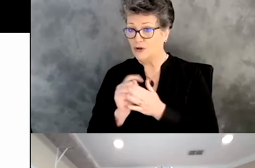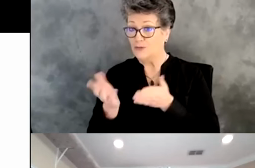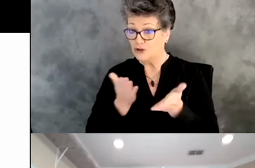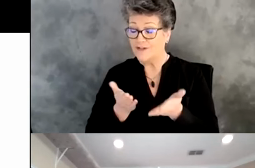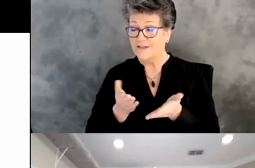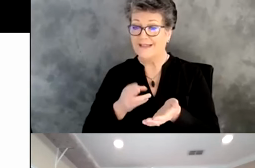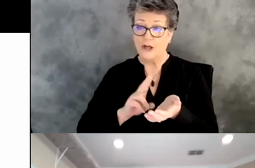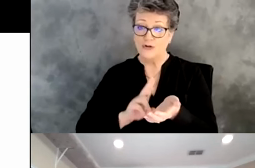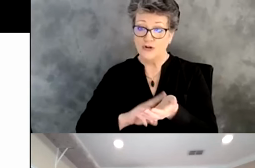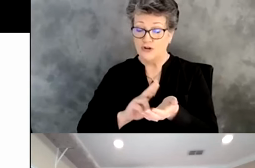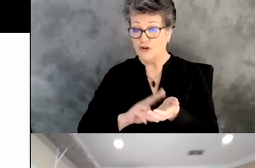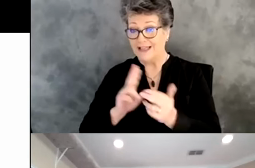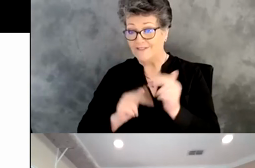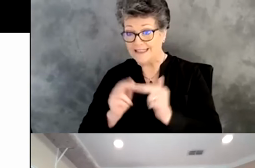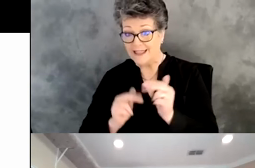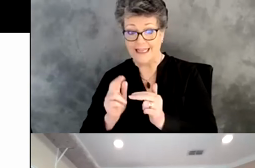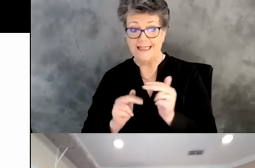residents transitioning to the community.